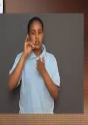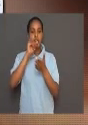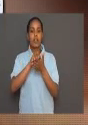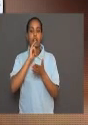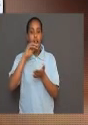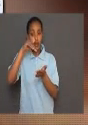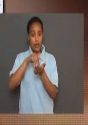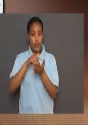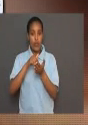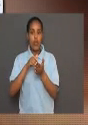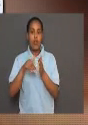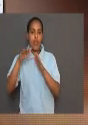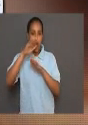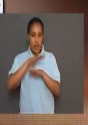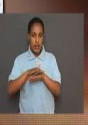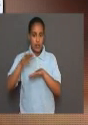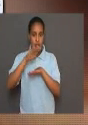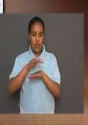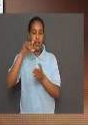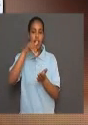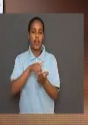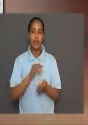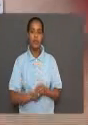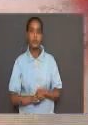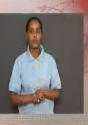repeats over and over again.